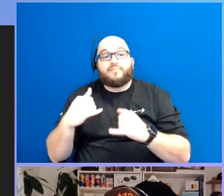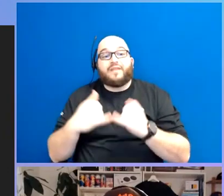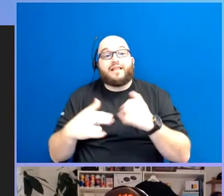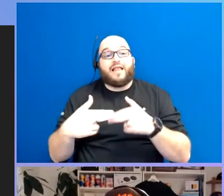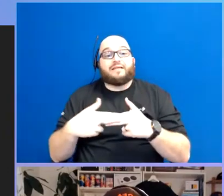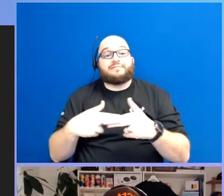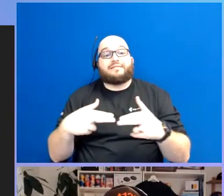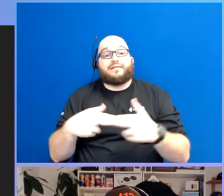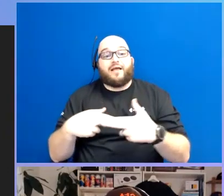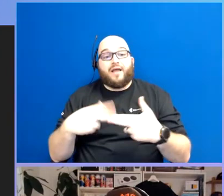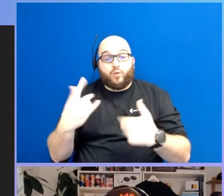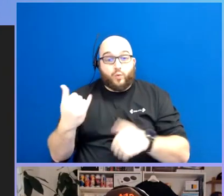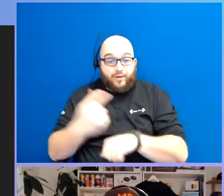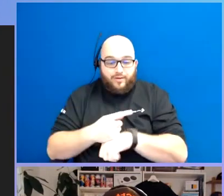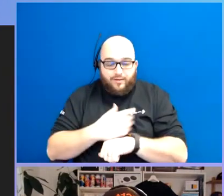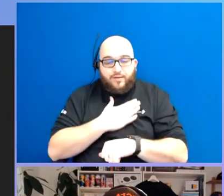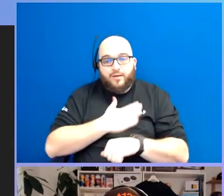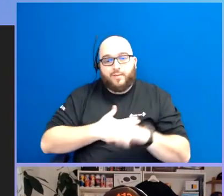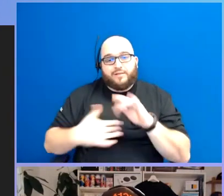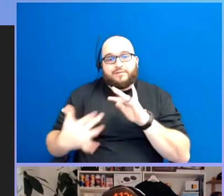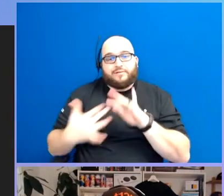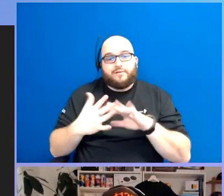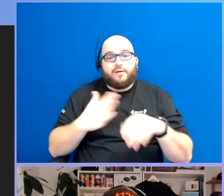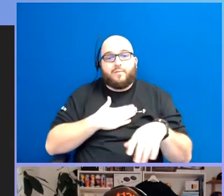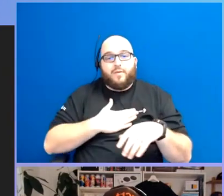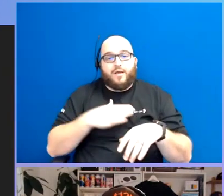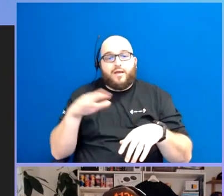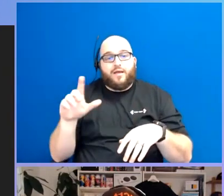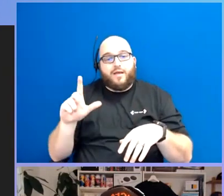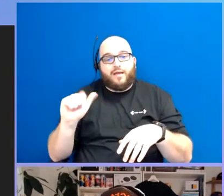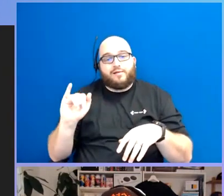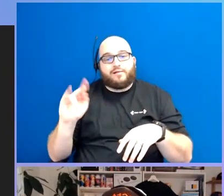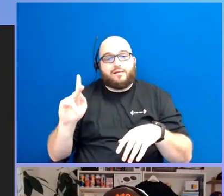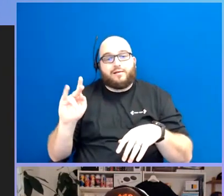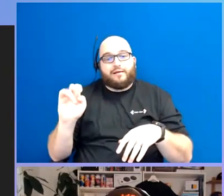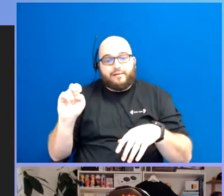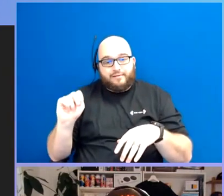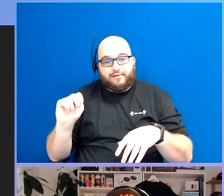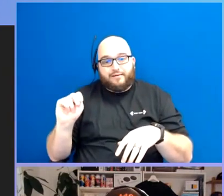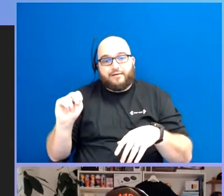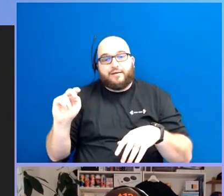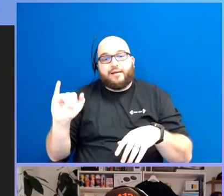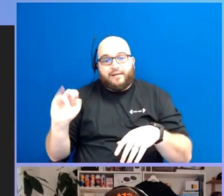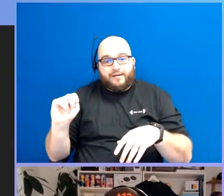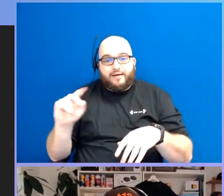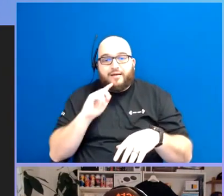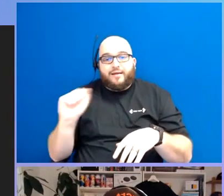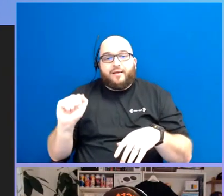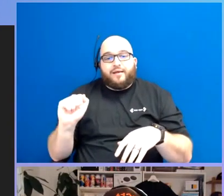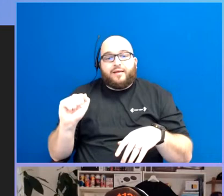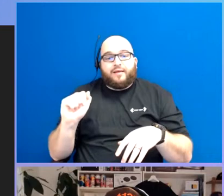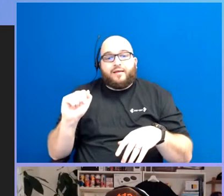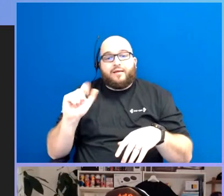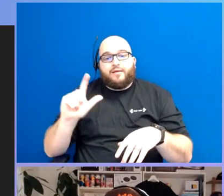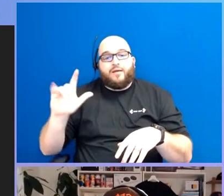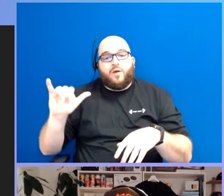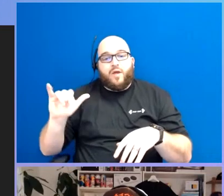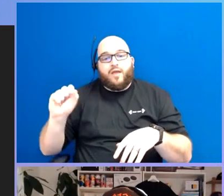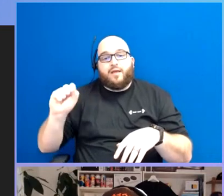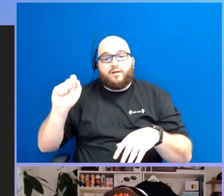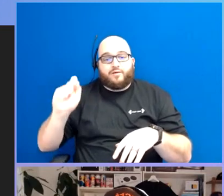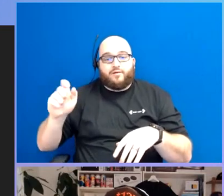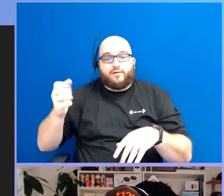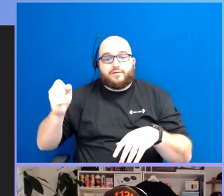today. Please do connect. My LinkedIn is a11y.se. Our company website